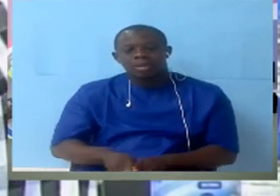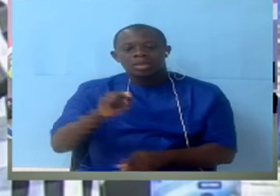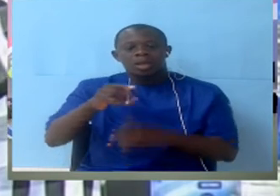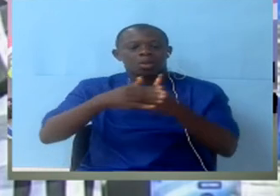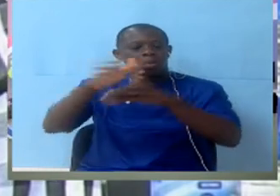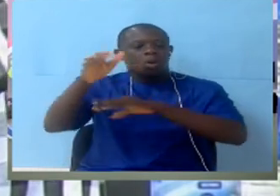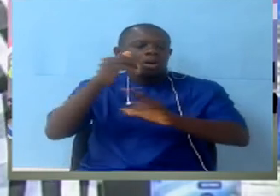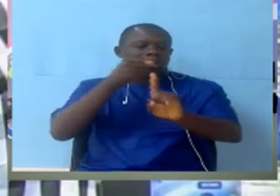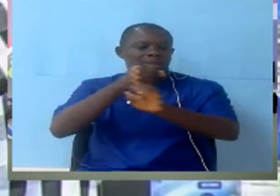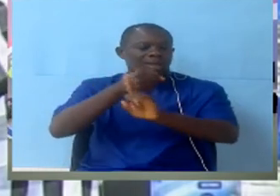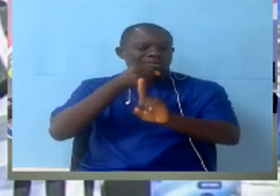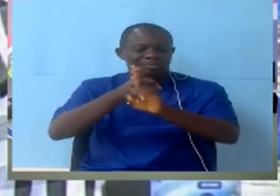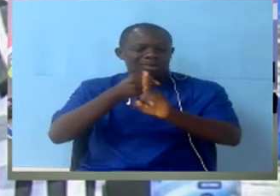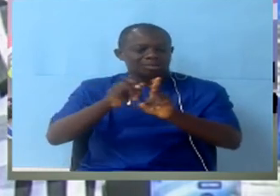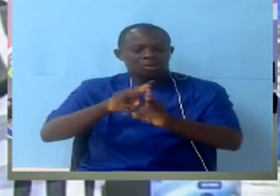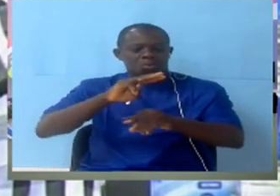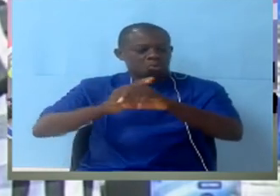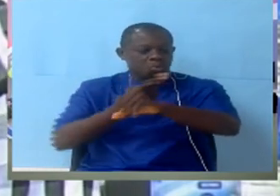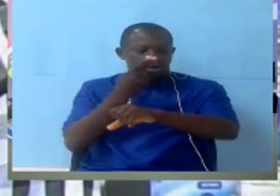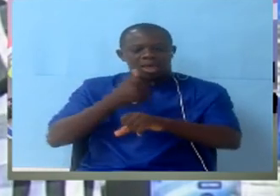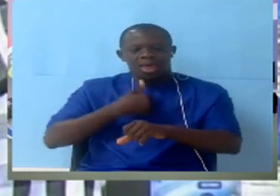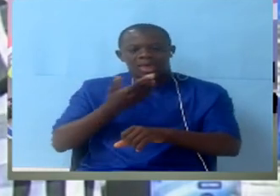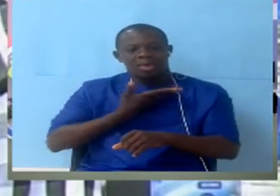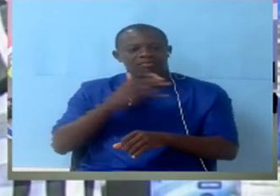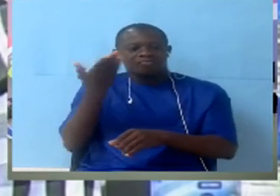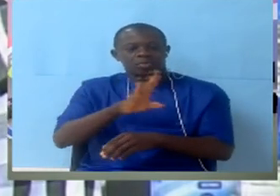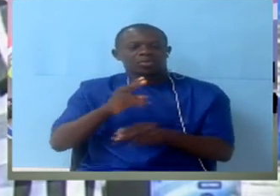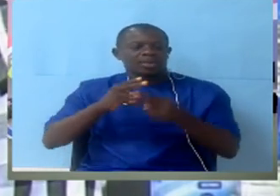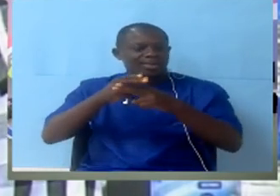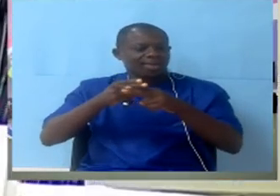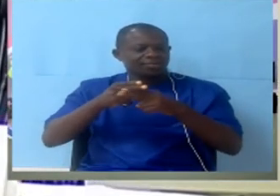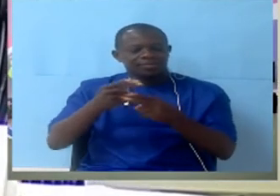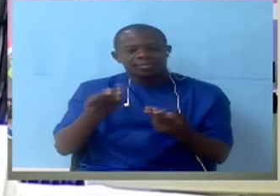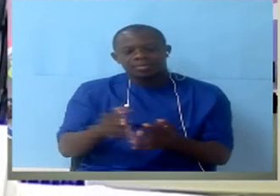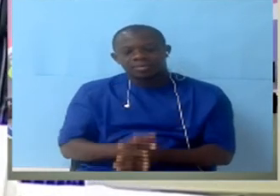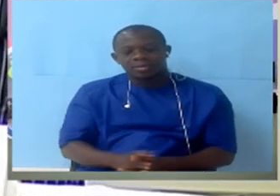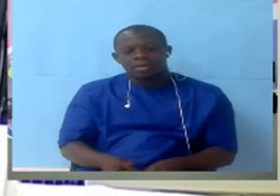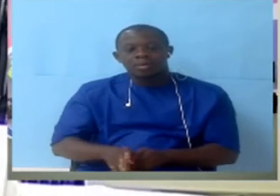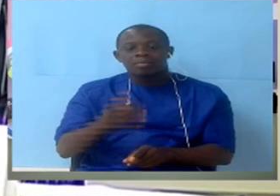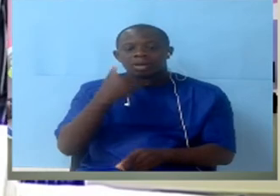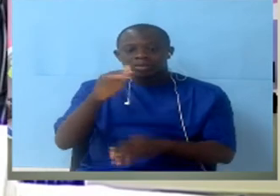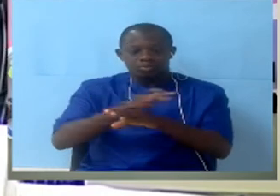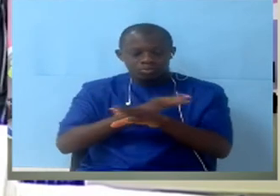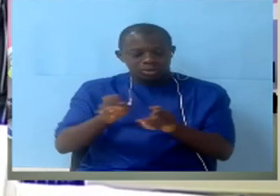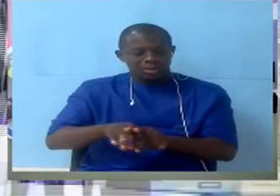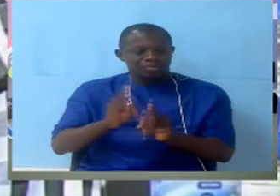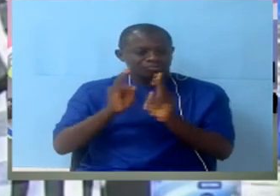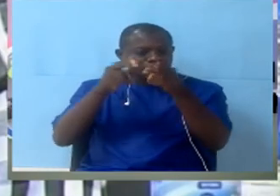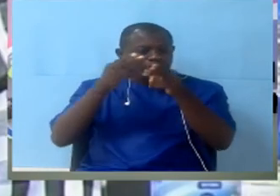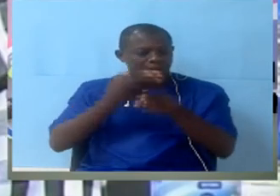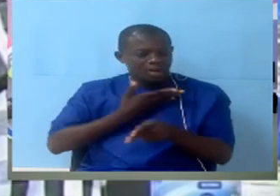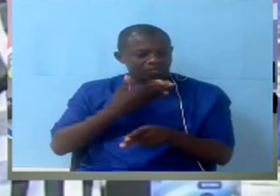That was more risky than the wound I sustained from the knife. Did he release the bullet?